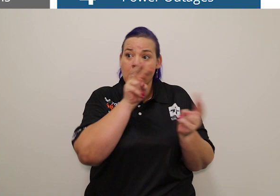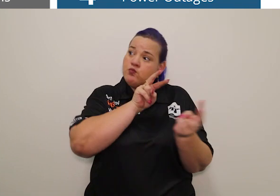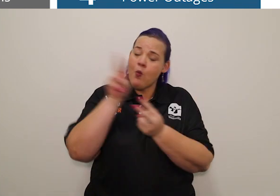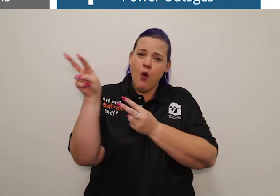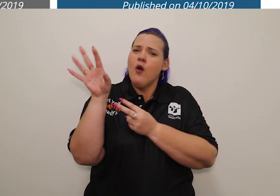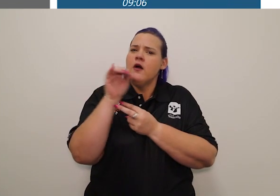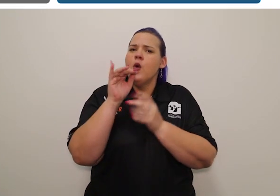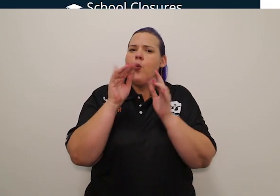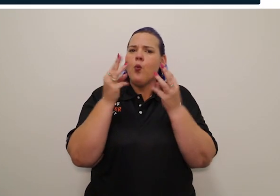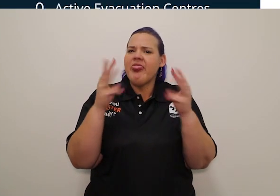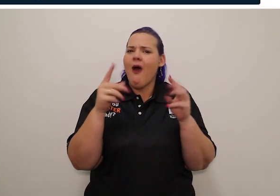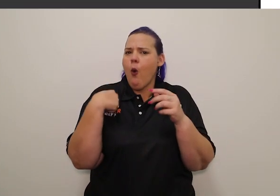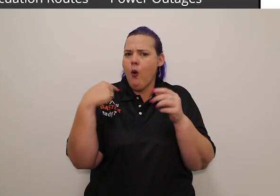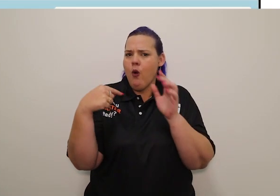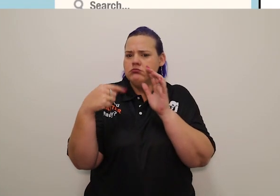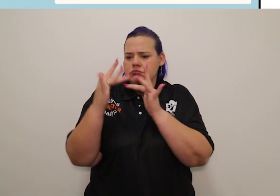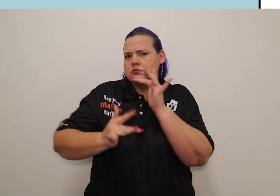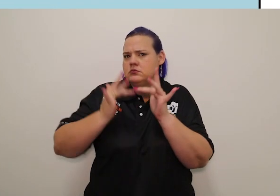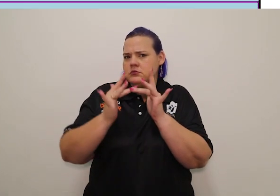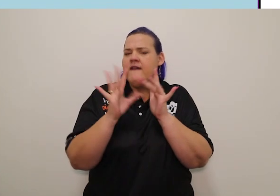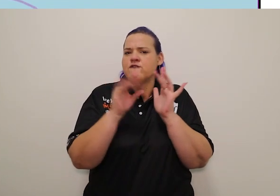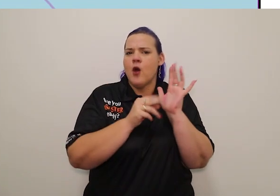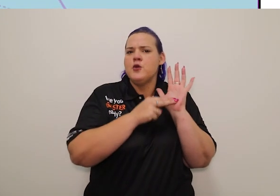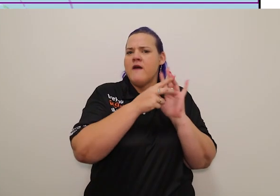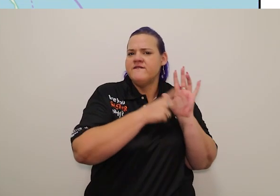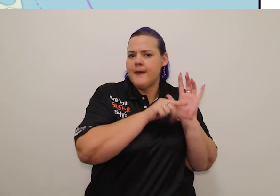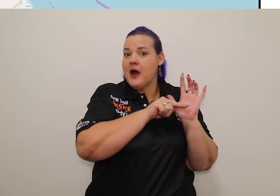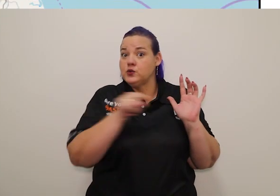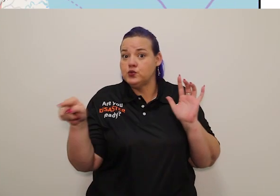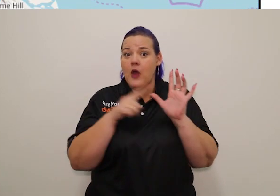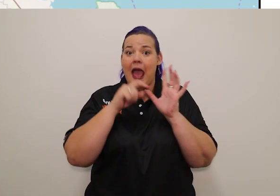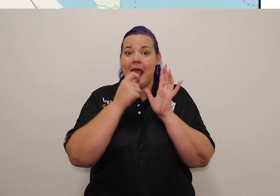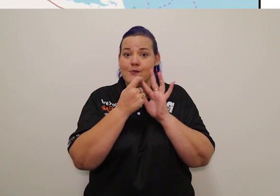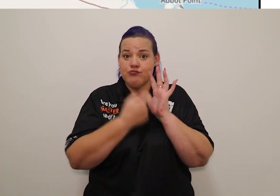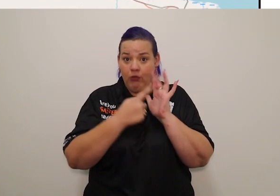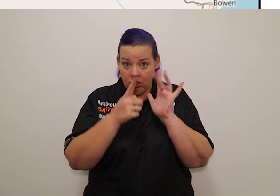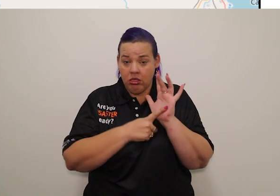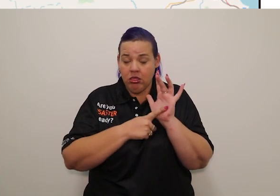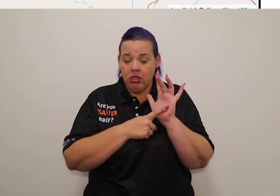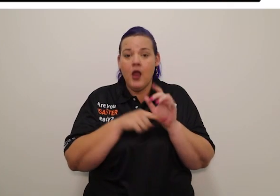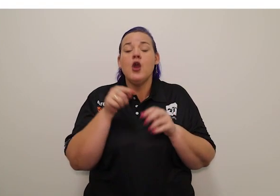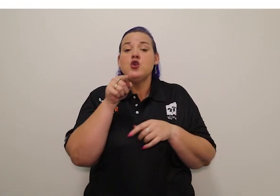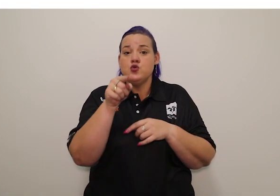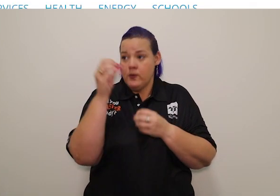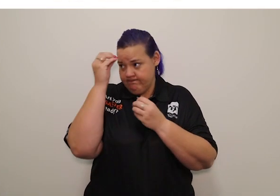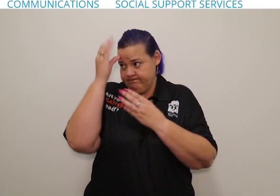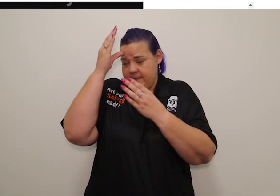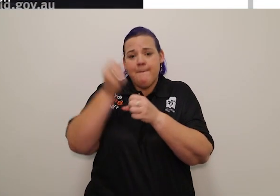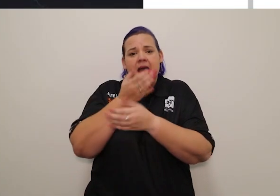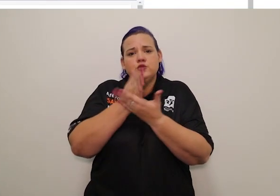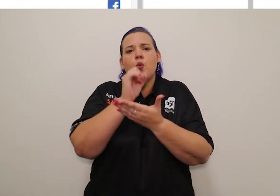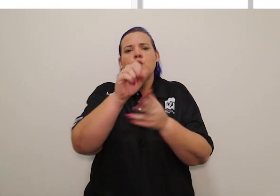Pay attention to weather forecasts during storm season, which runs from November to April. Keeping informed will help you